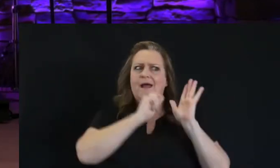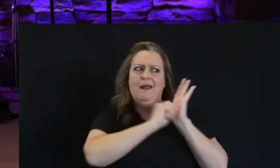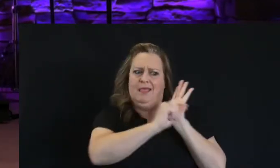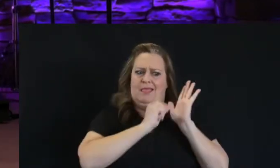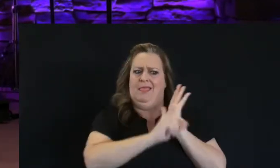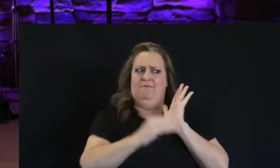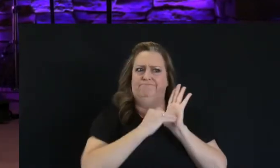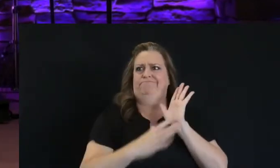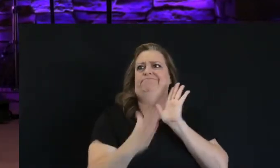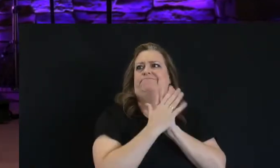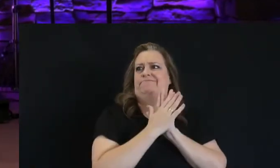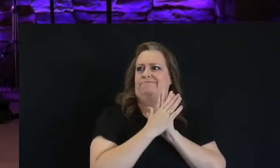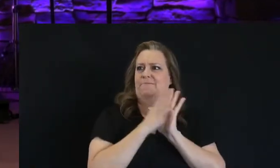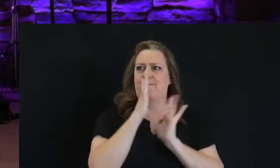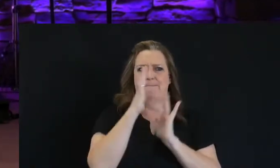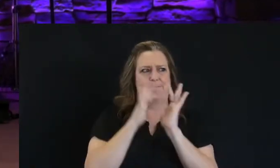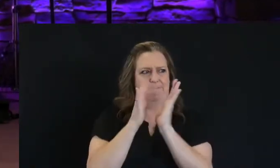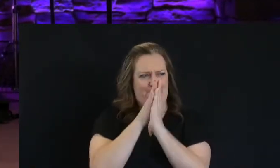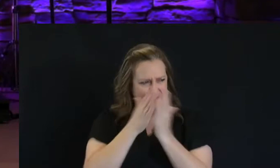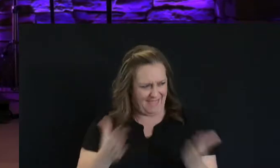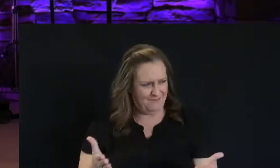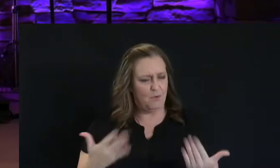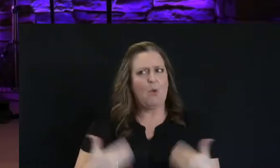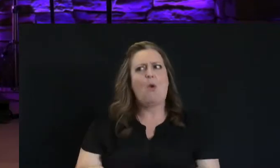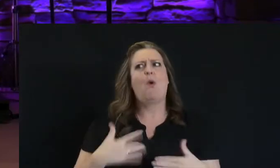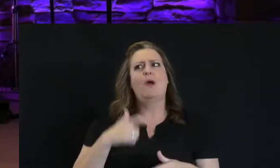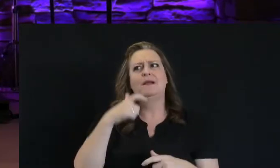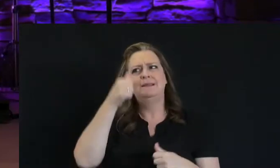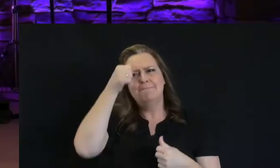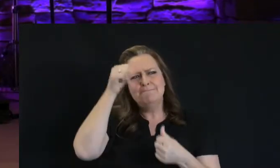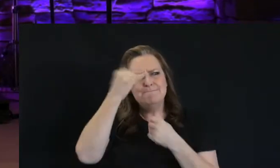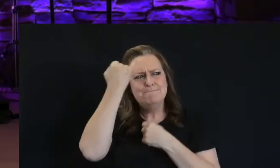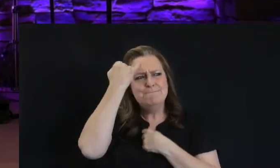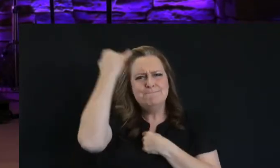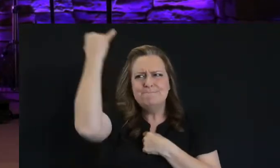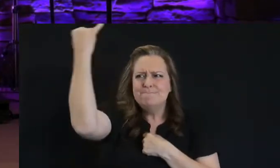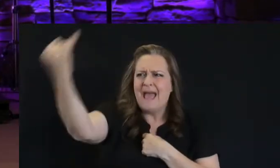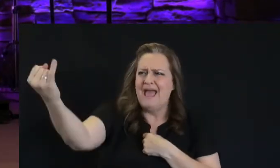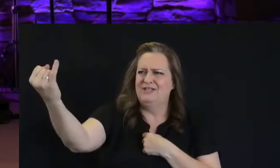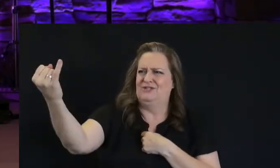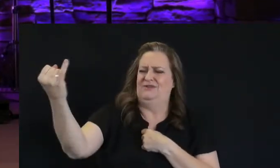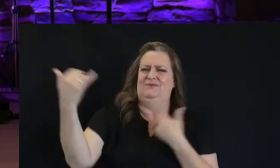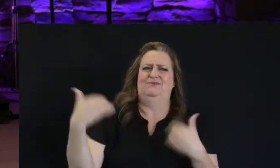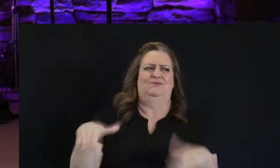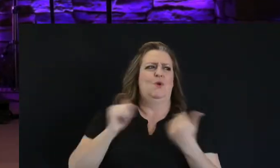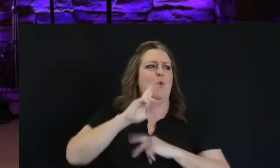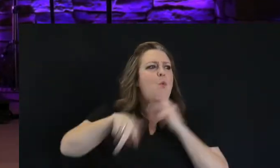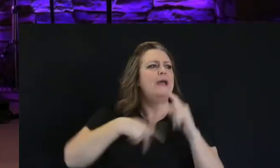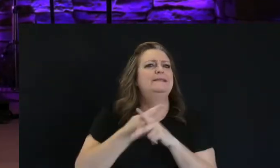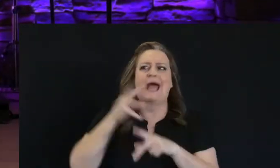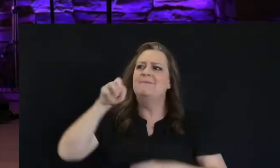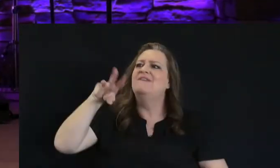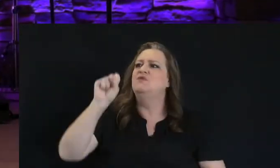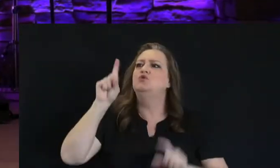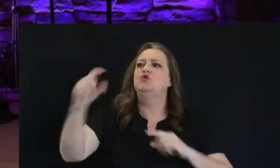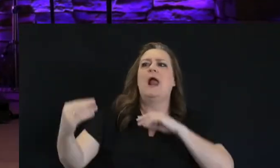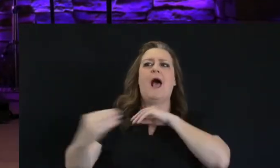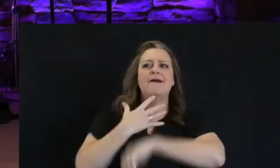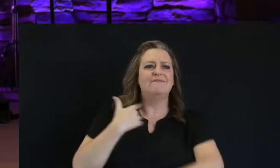Scripture. Let that sink in for just a moment. Let that thing sink in about what type of news should be affecting